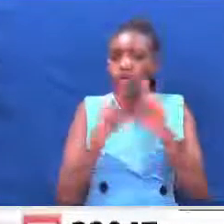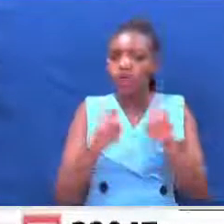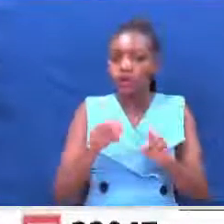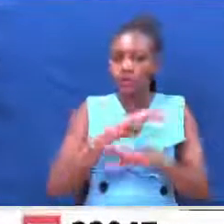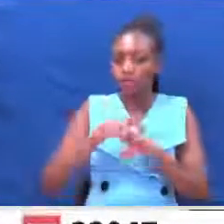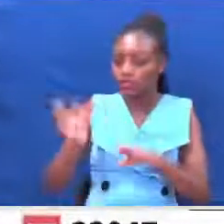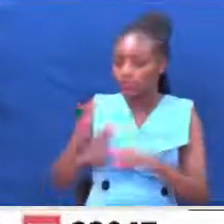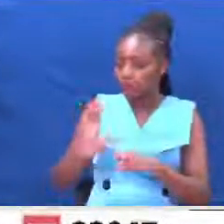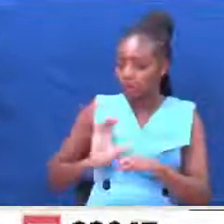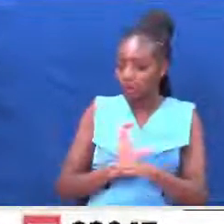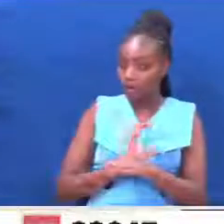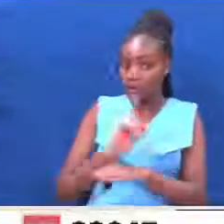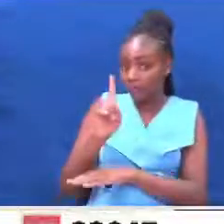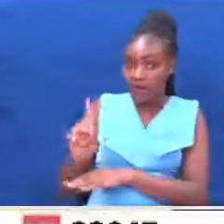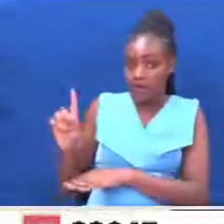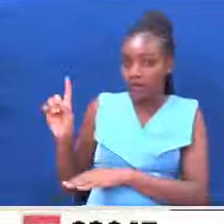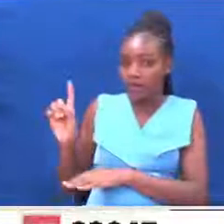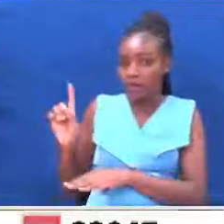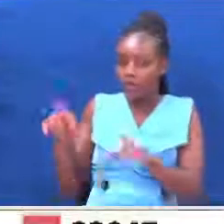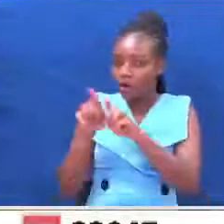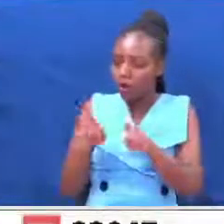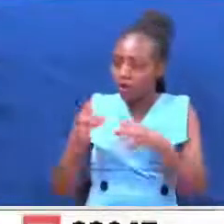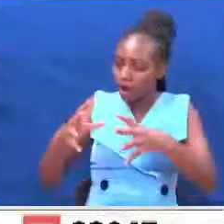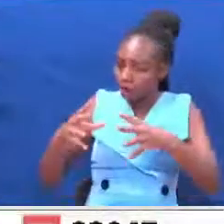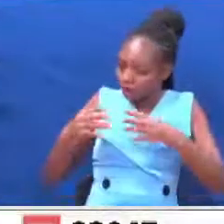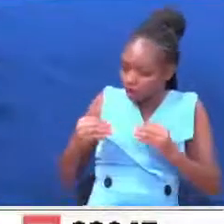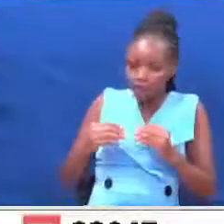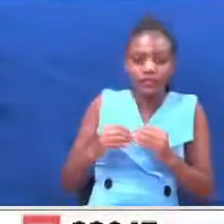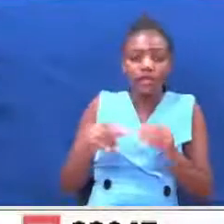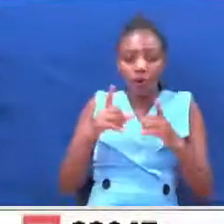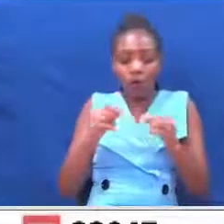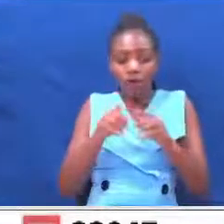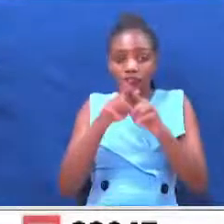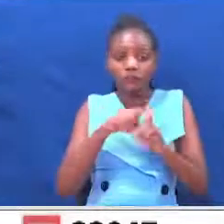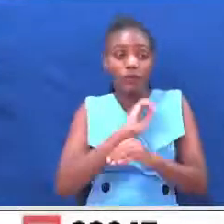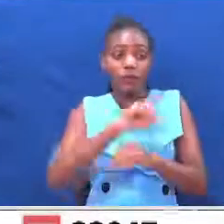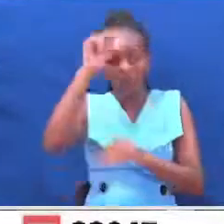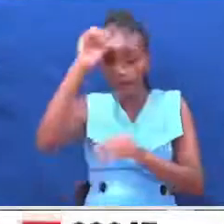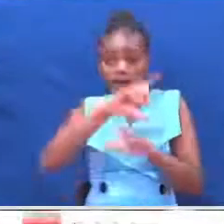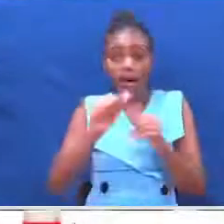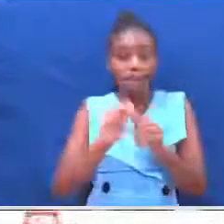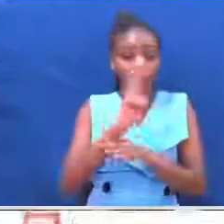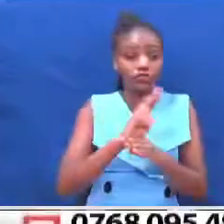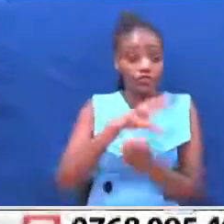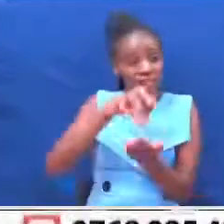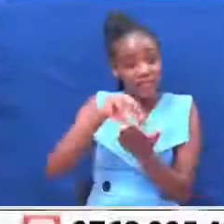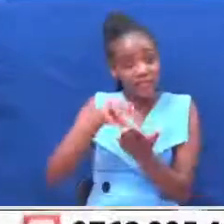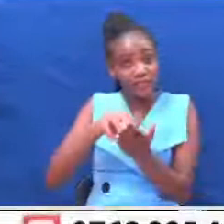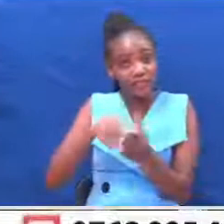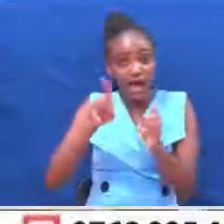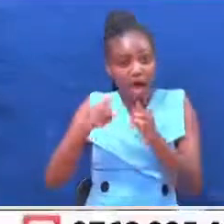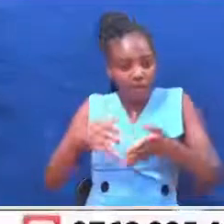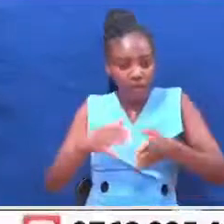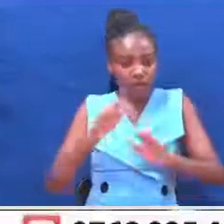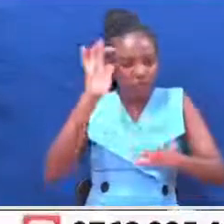Steering Committee, led by Daisy Amdani, has welcomed the move, further cautioning the government against using the cases as an